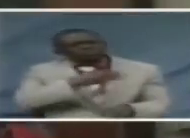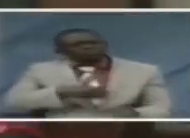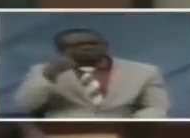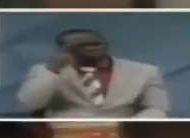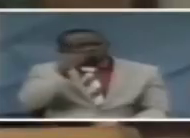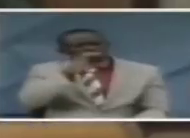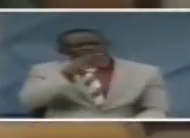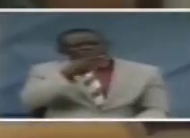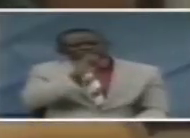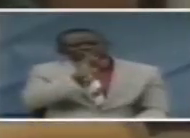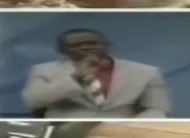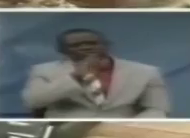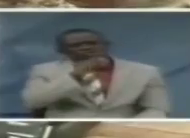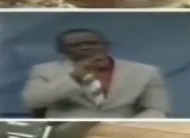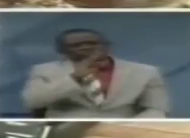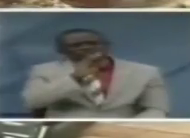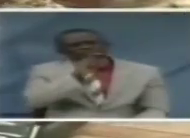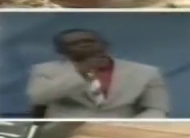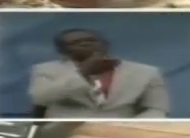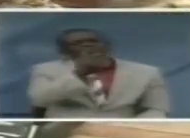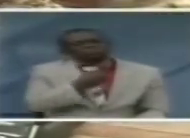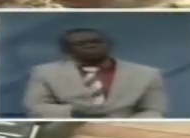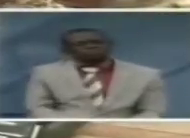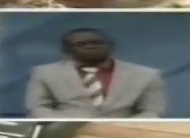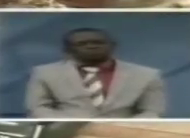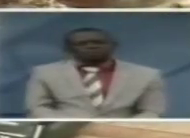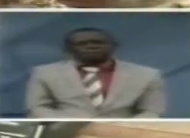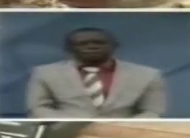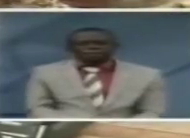Any further debate? The Honorable Member for Chiluvi.